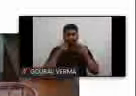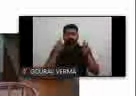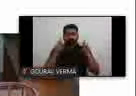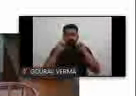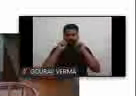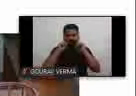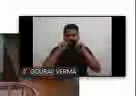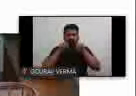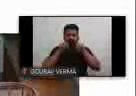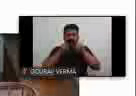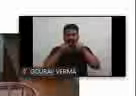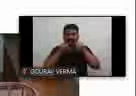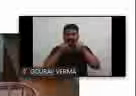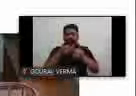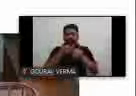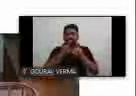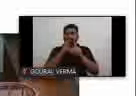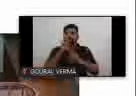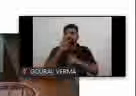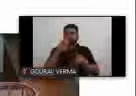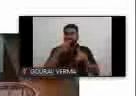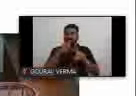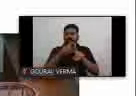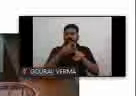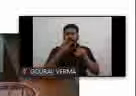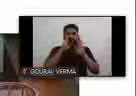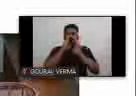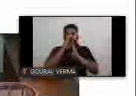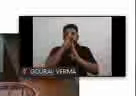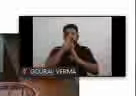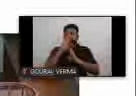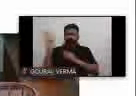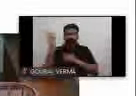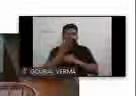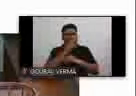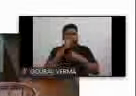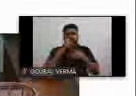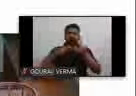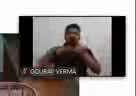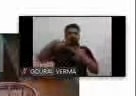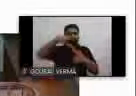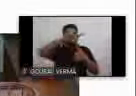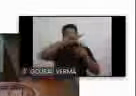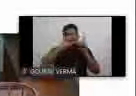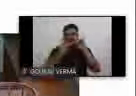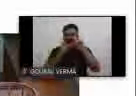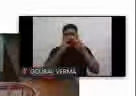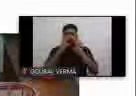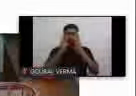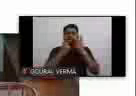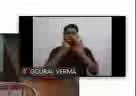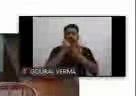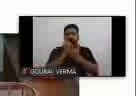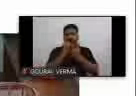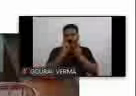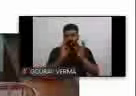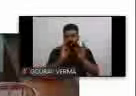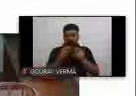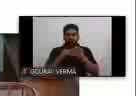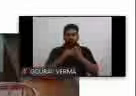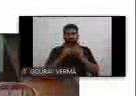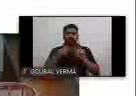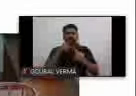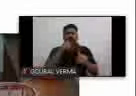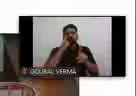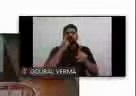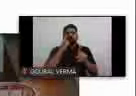to achieve three-dimensional visual fusion. There are many functional opportunities to observe a child's ability to discern depth.